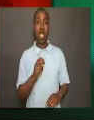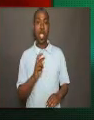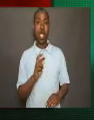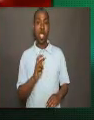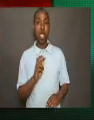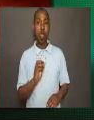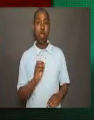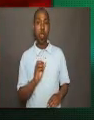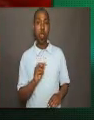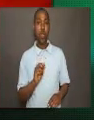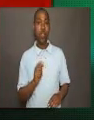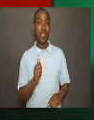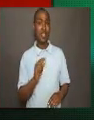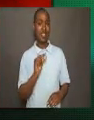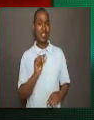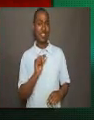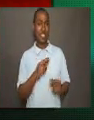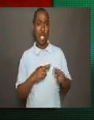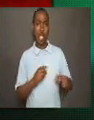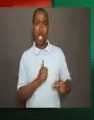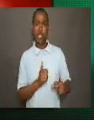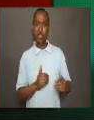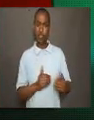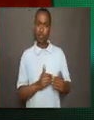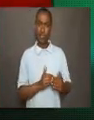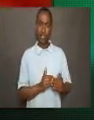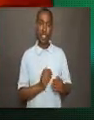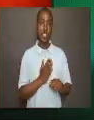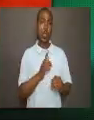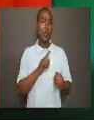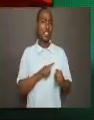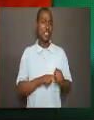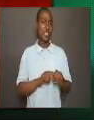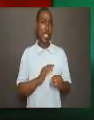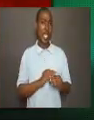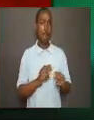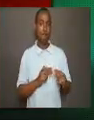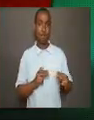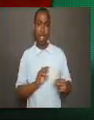to smaller arteries and finally the capillaries.